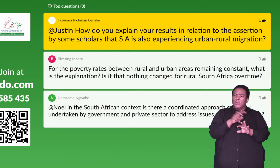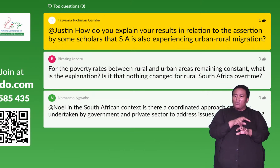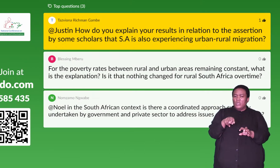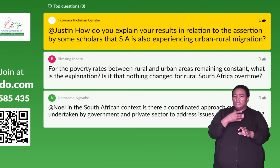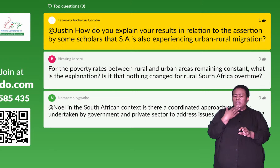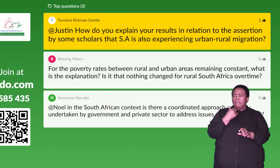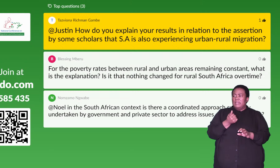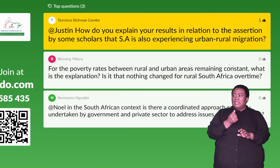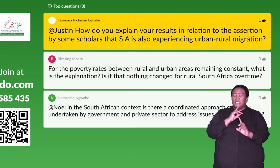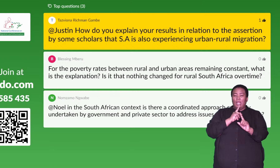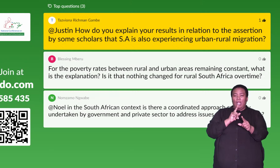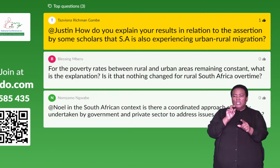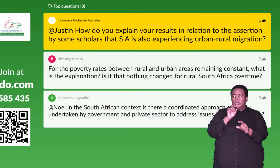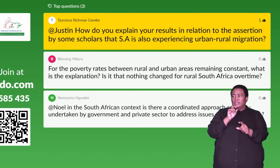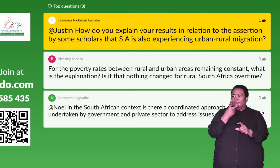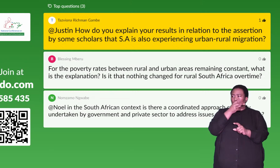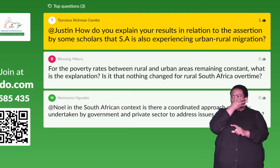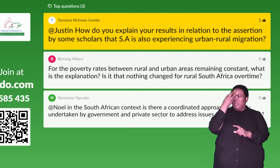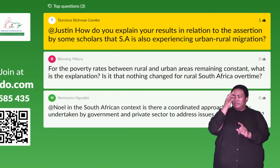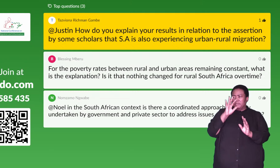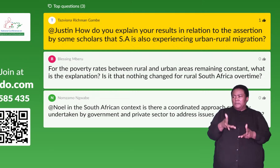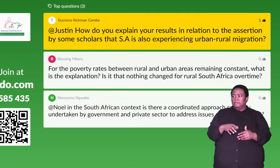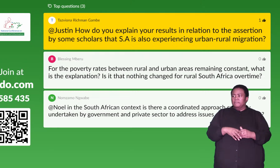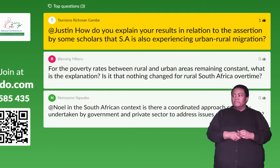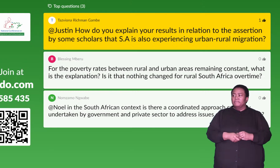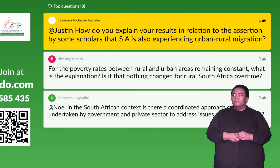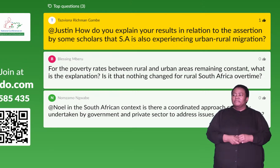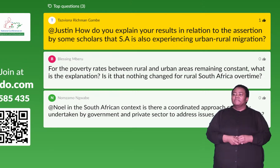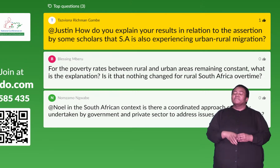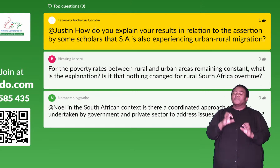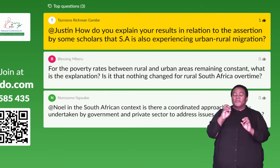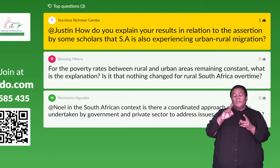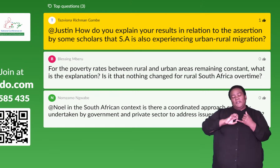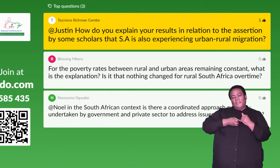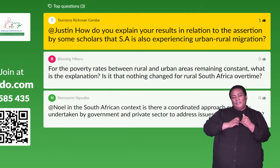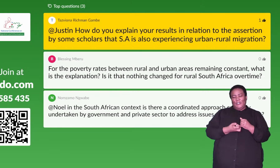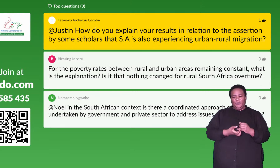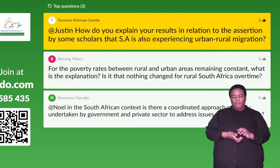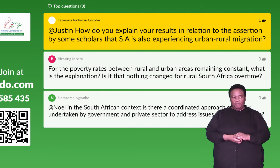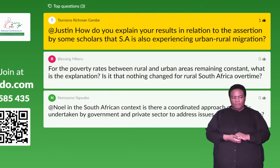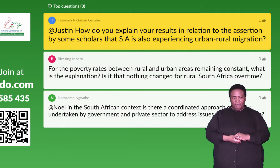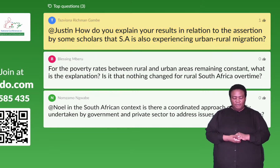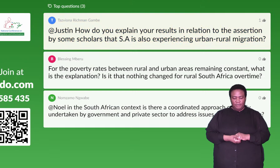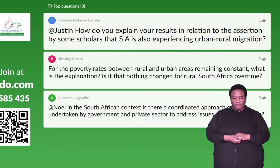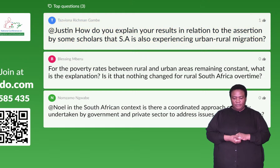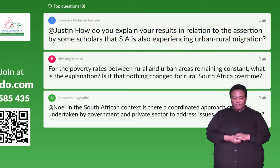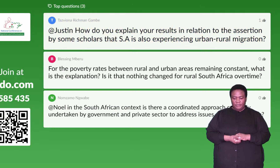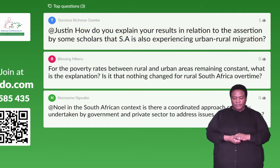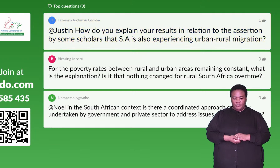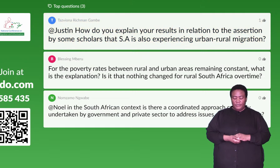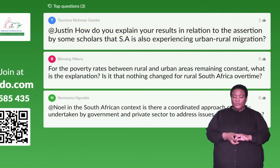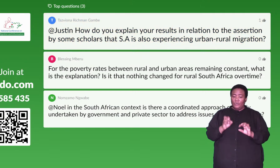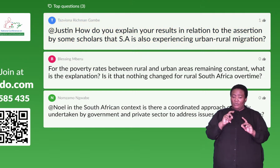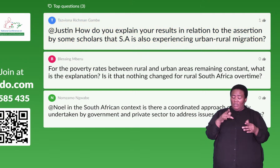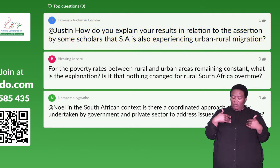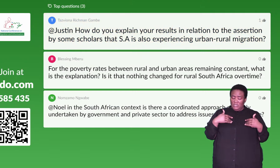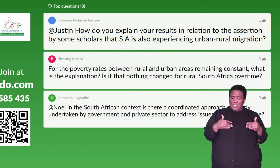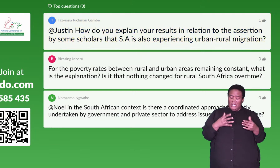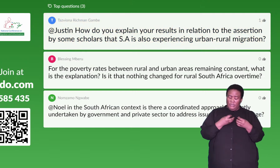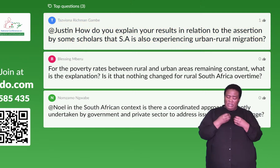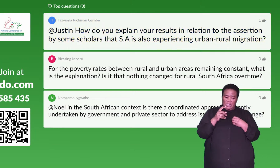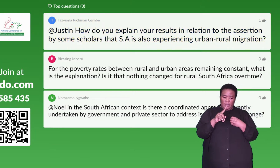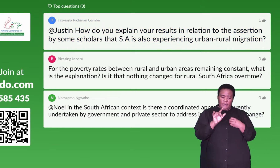about 2 minutes if possible. Sure, I'll try and be brief. Thanks, Karen. So to start with that one on